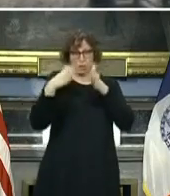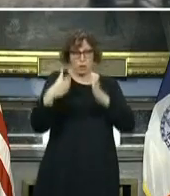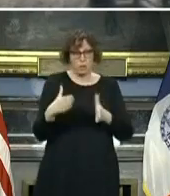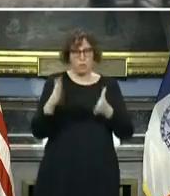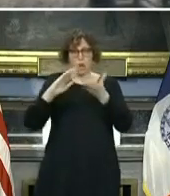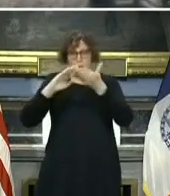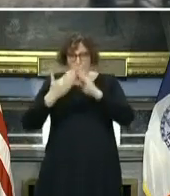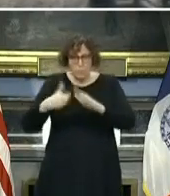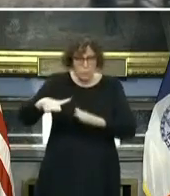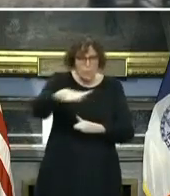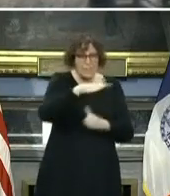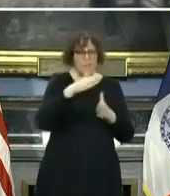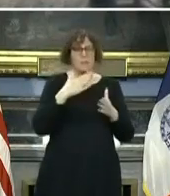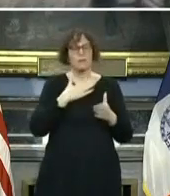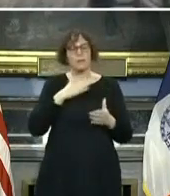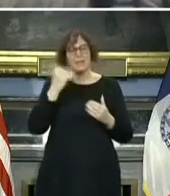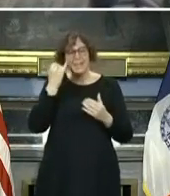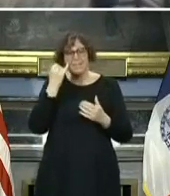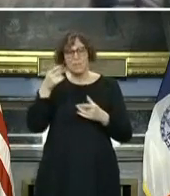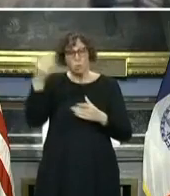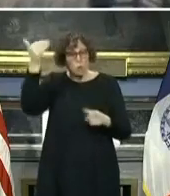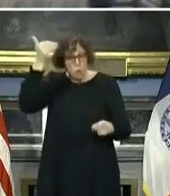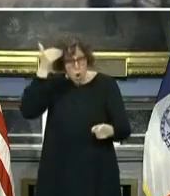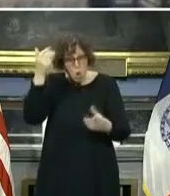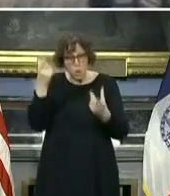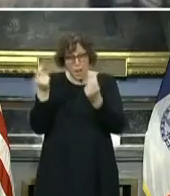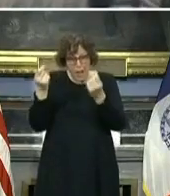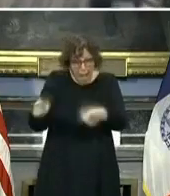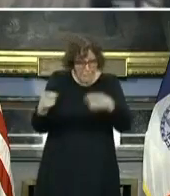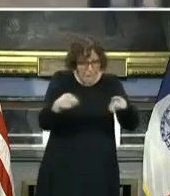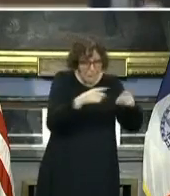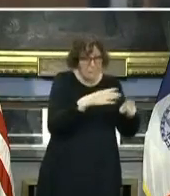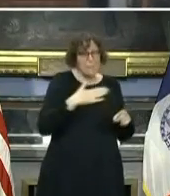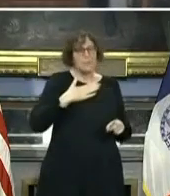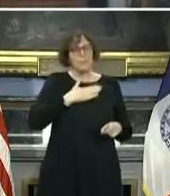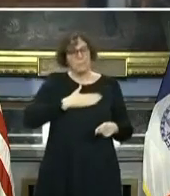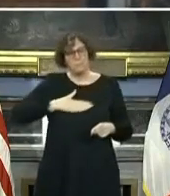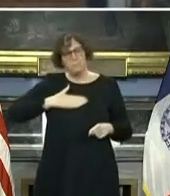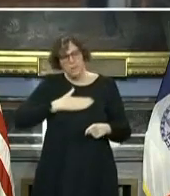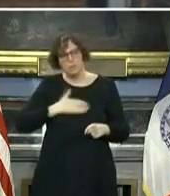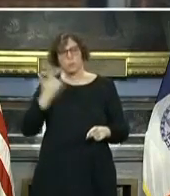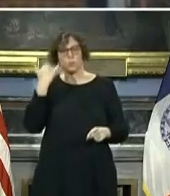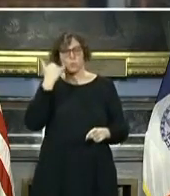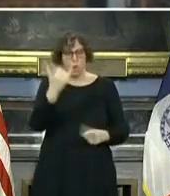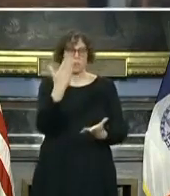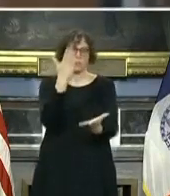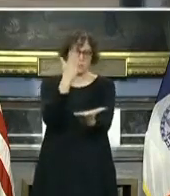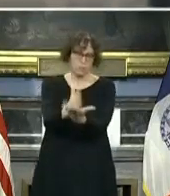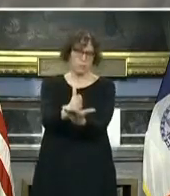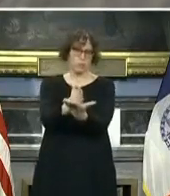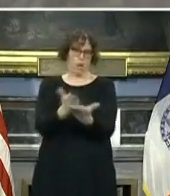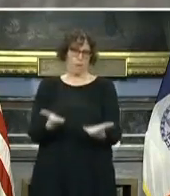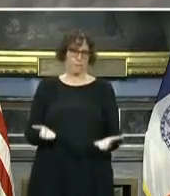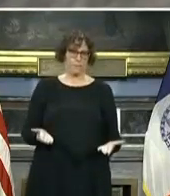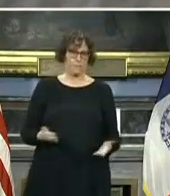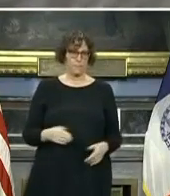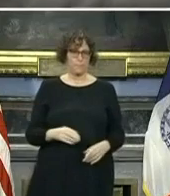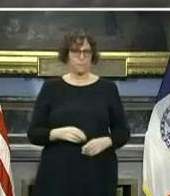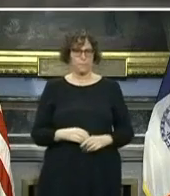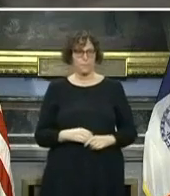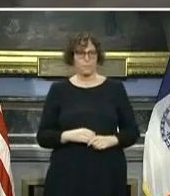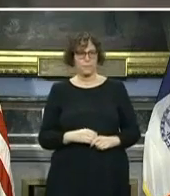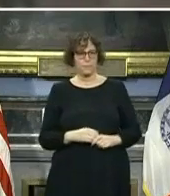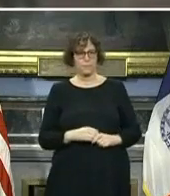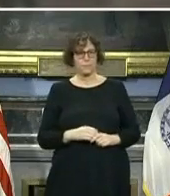it. Yeah. I wanted to ask about the treatment of COVID-19 right now in the hospitals. Patients,